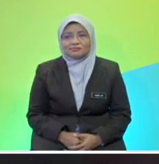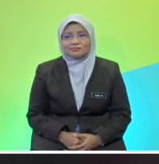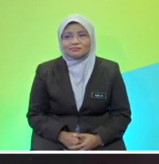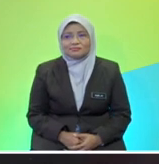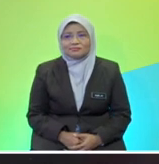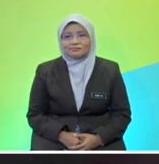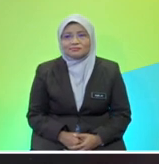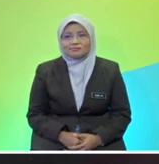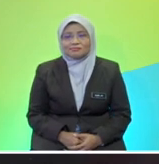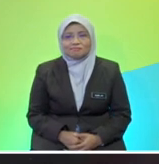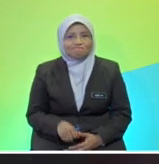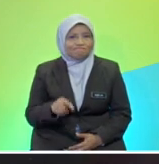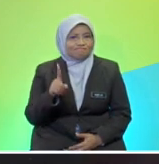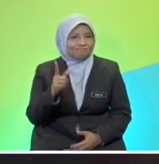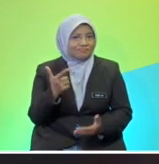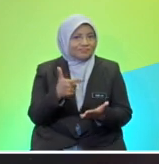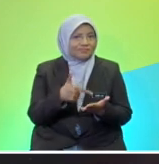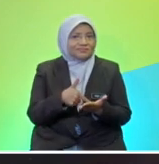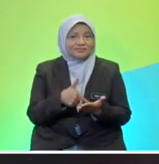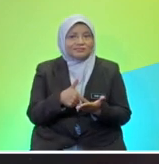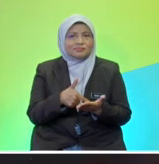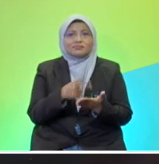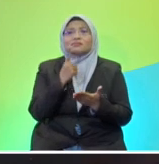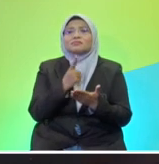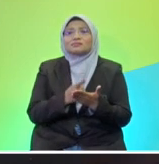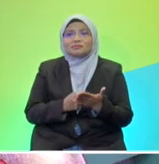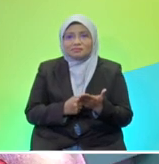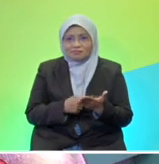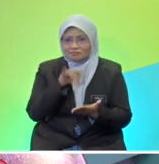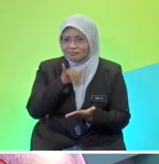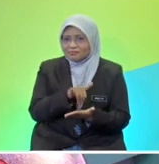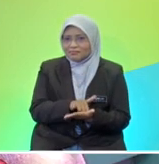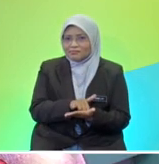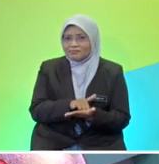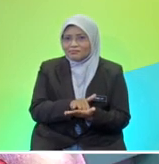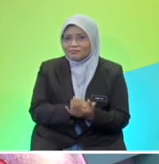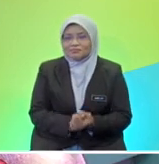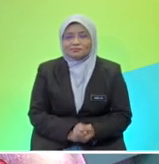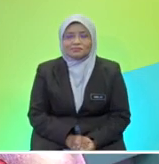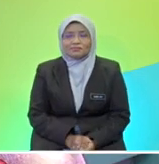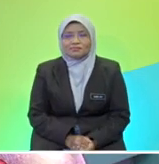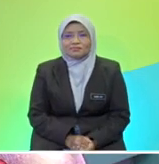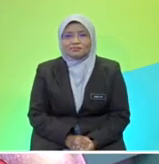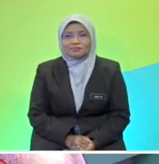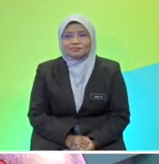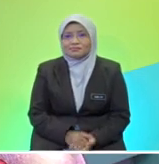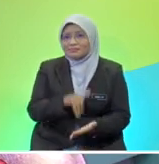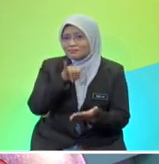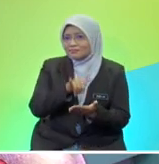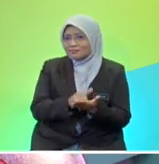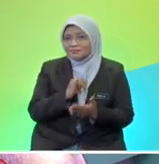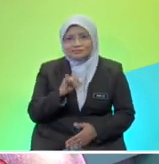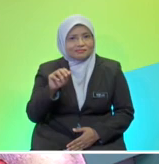and one more to go. Okay, last two. Huh? Choo-choo. This is a